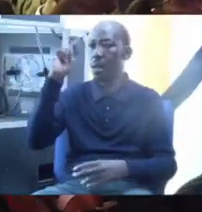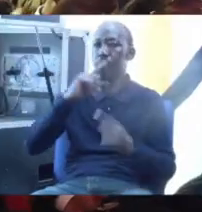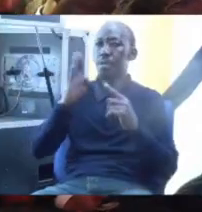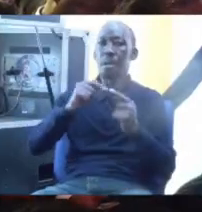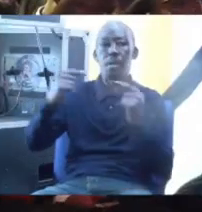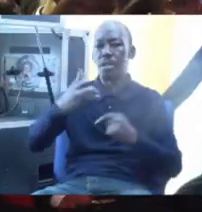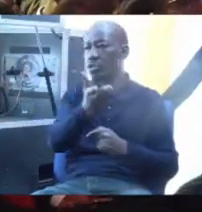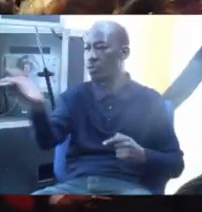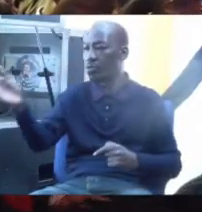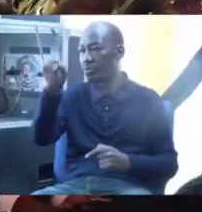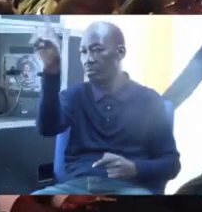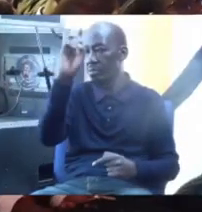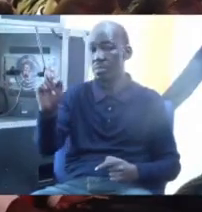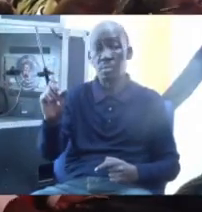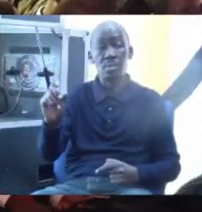against